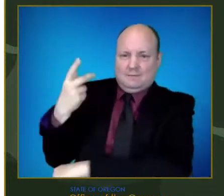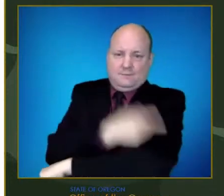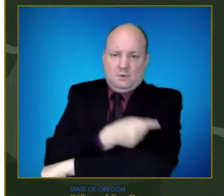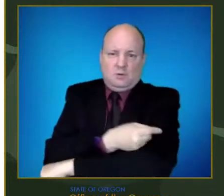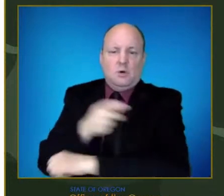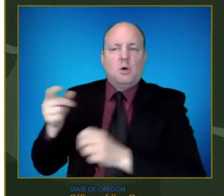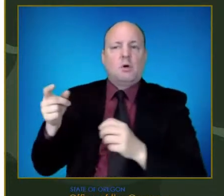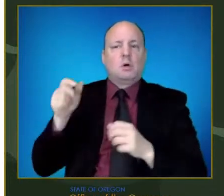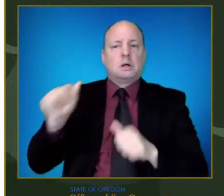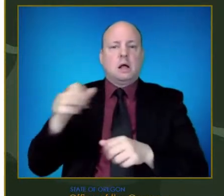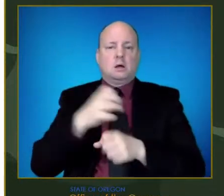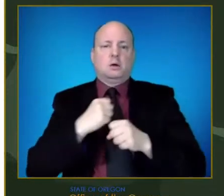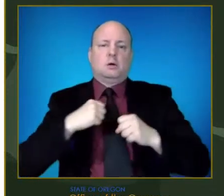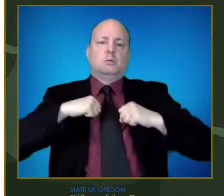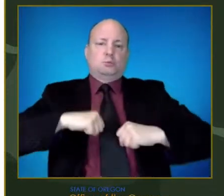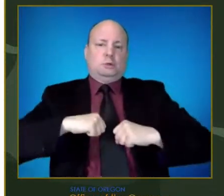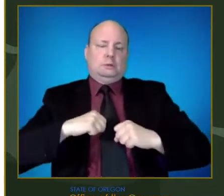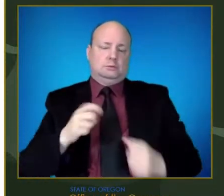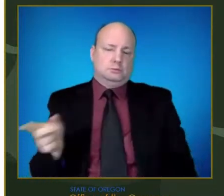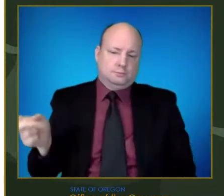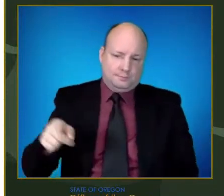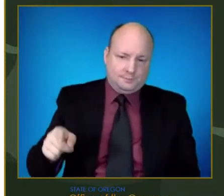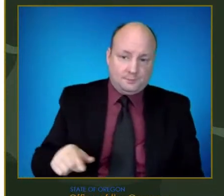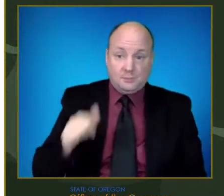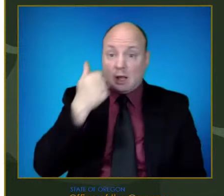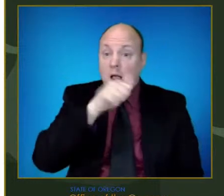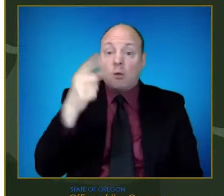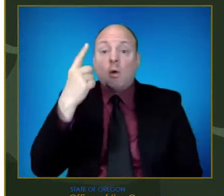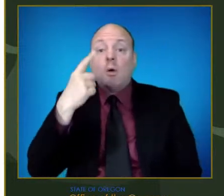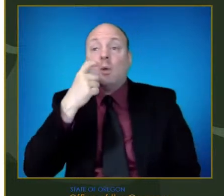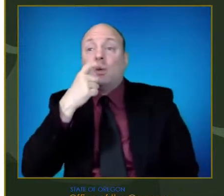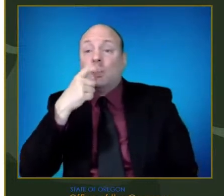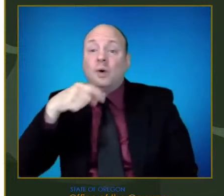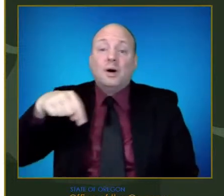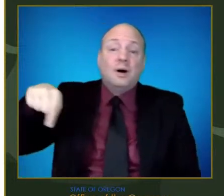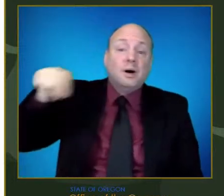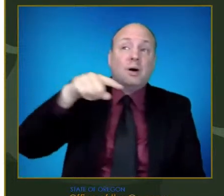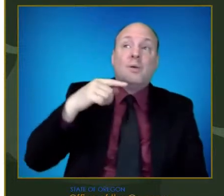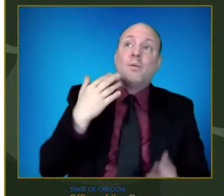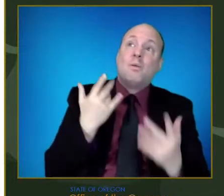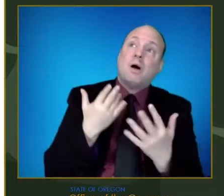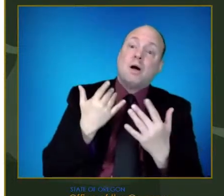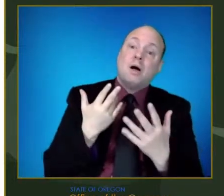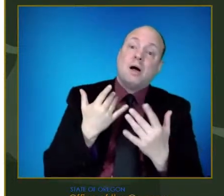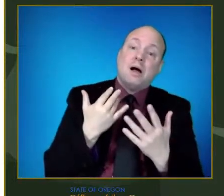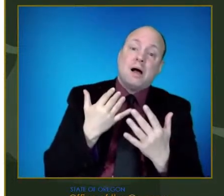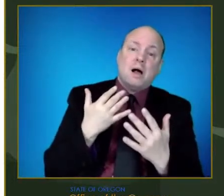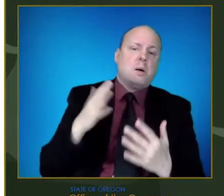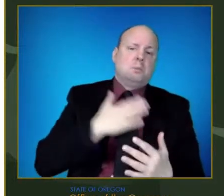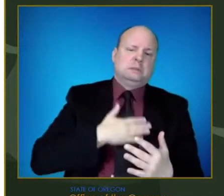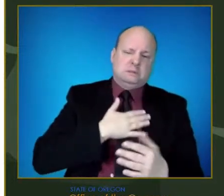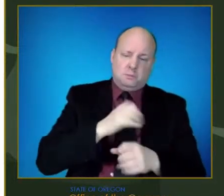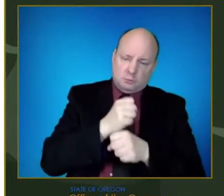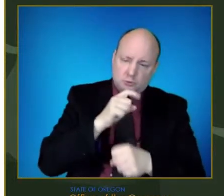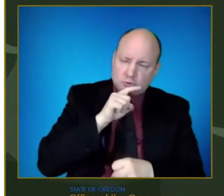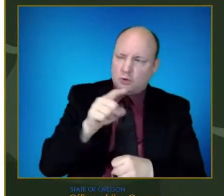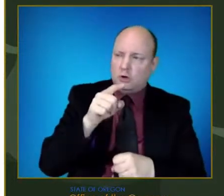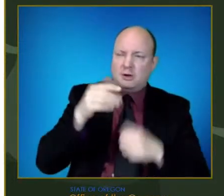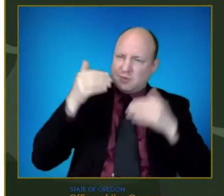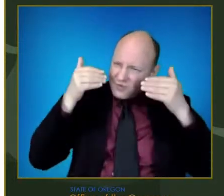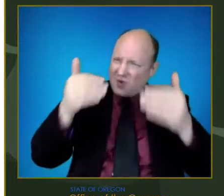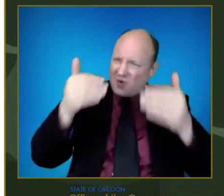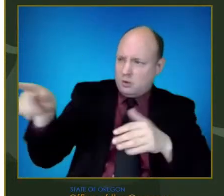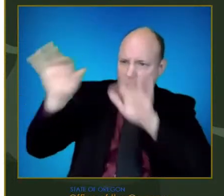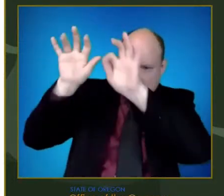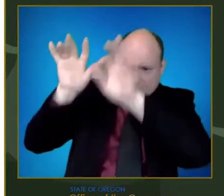encourage every older adult who's waited to get vaccinated to make an appointment today. More than 1 million Oregonians, half of whom are seniors, have been